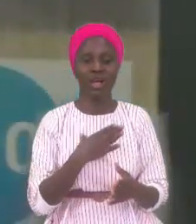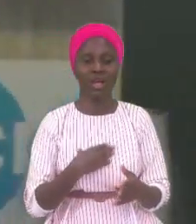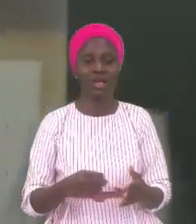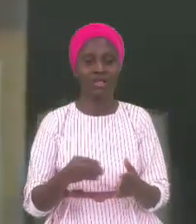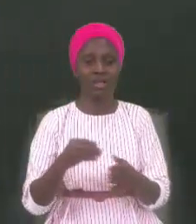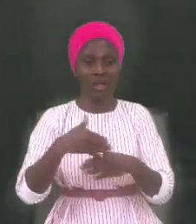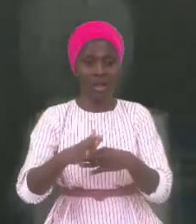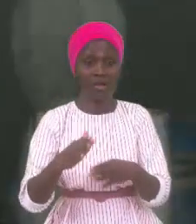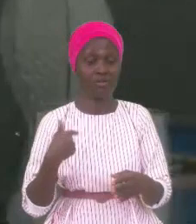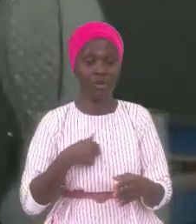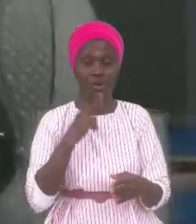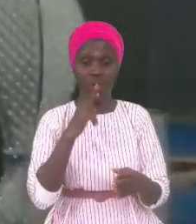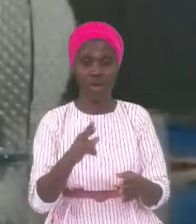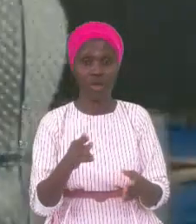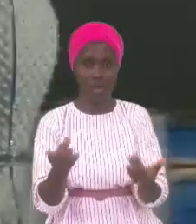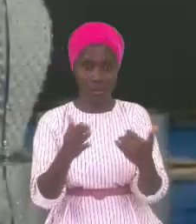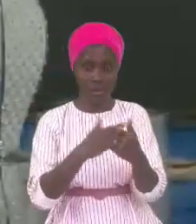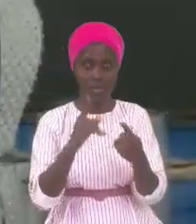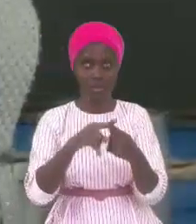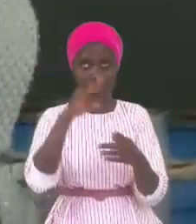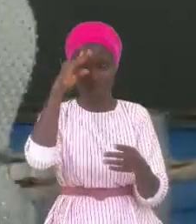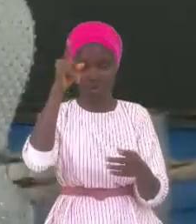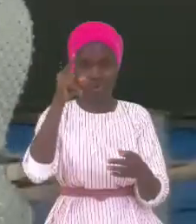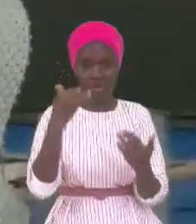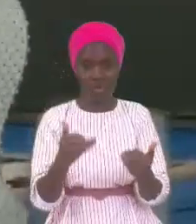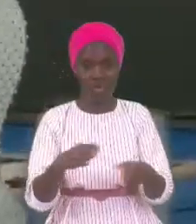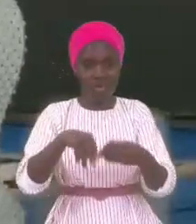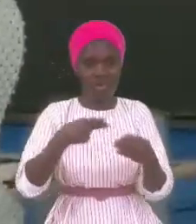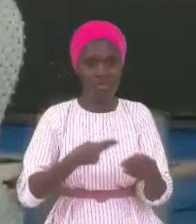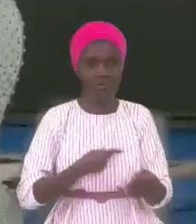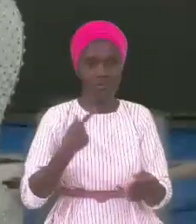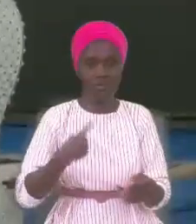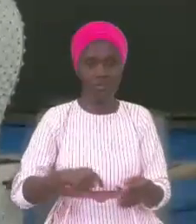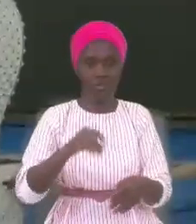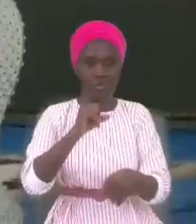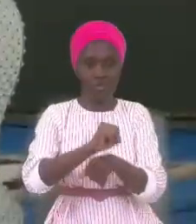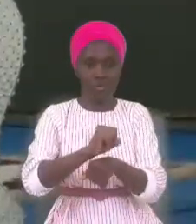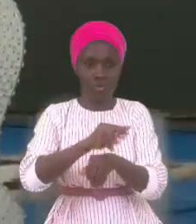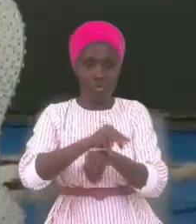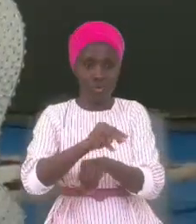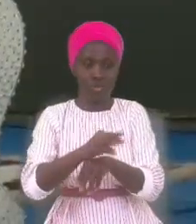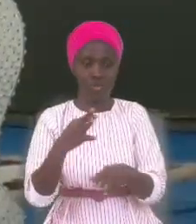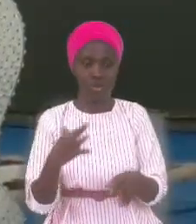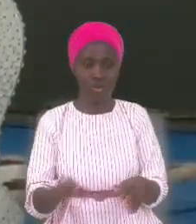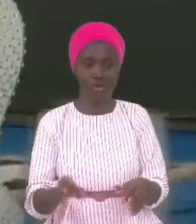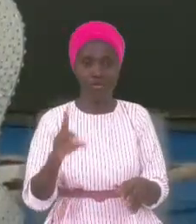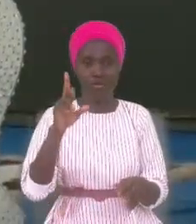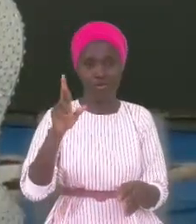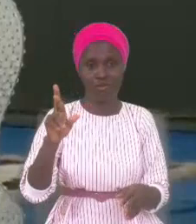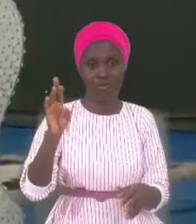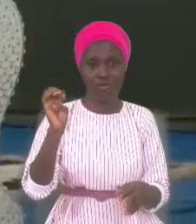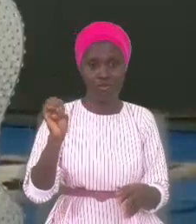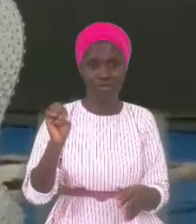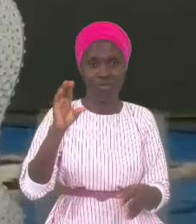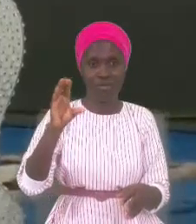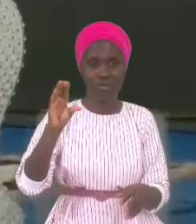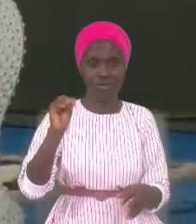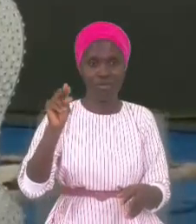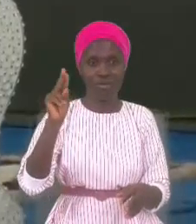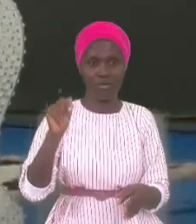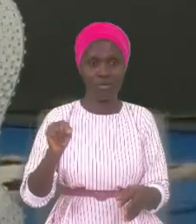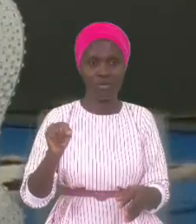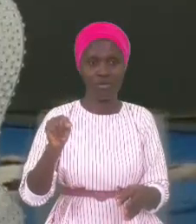has given us the ministry of reconciliation. If there is a disagreement between you and Christ, you